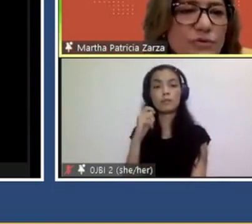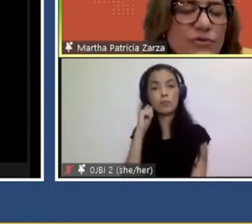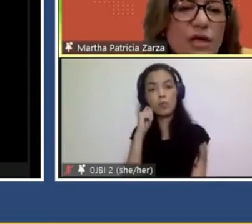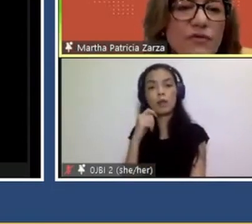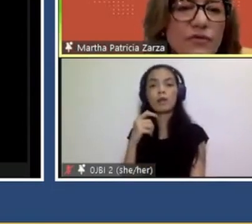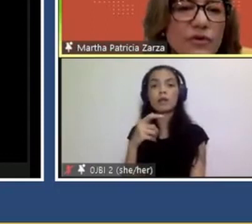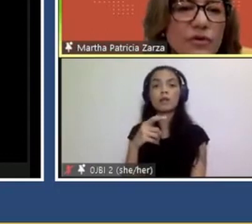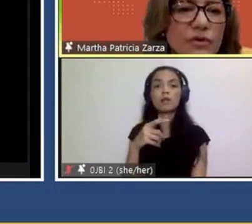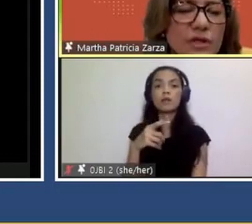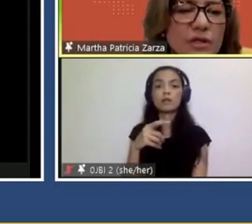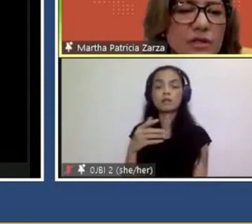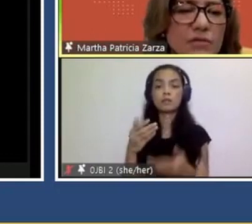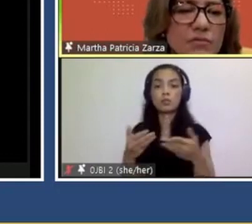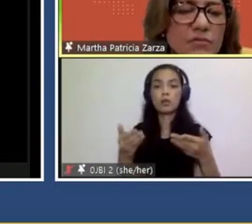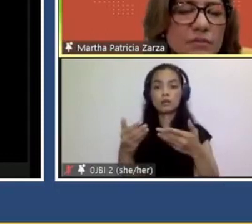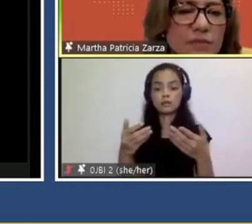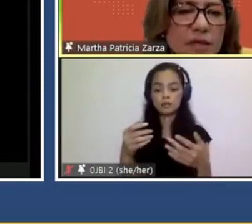they use for